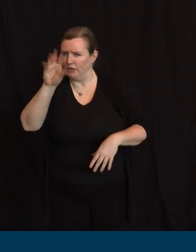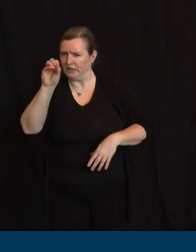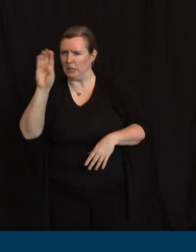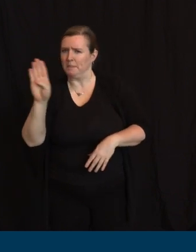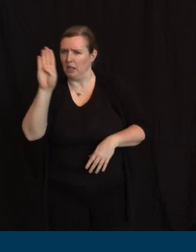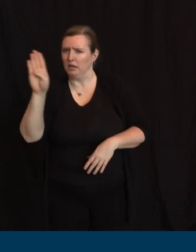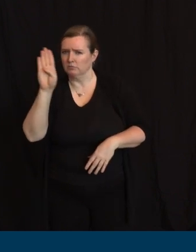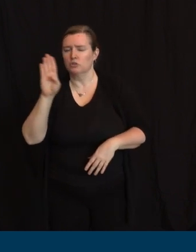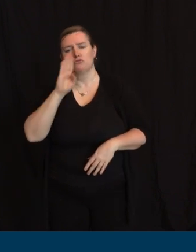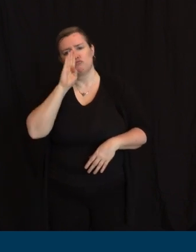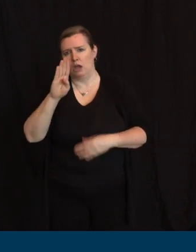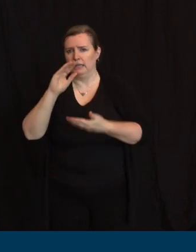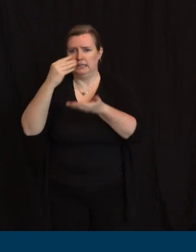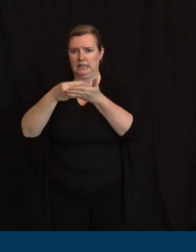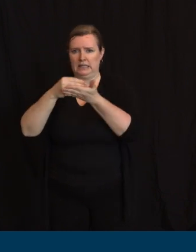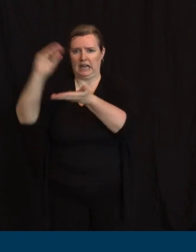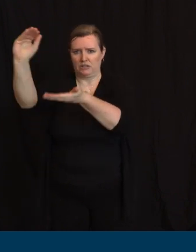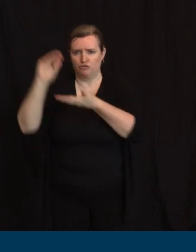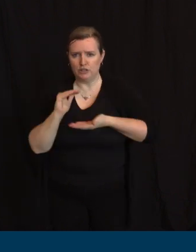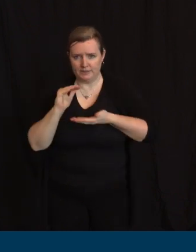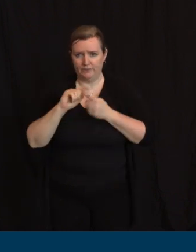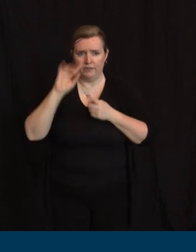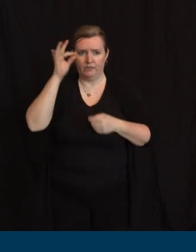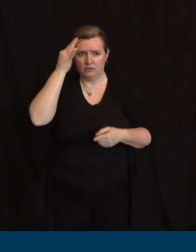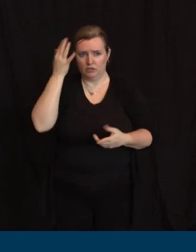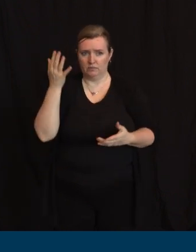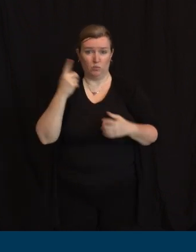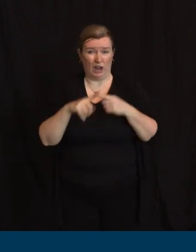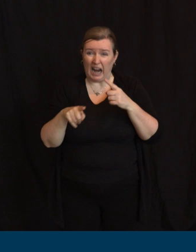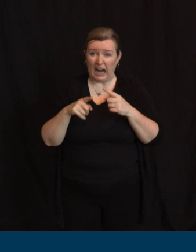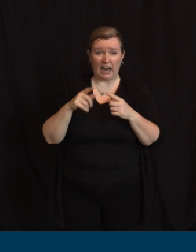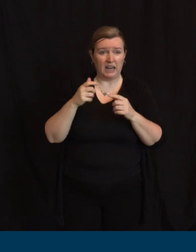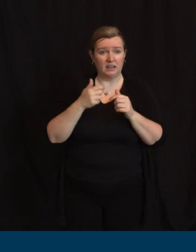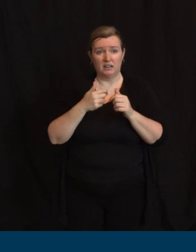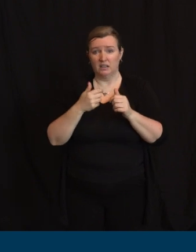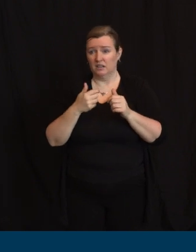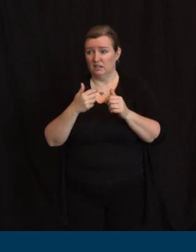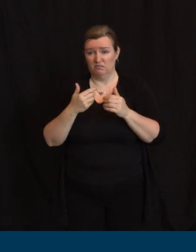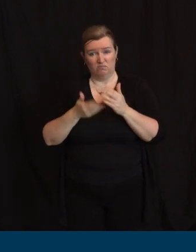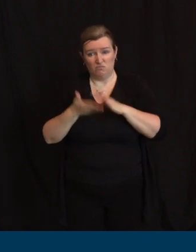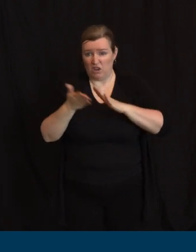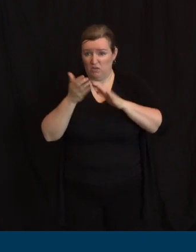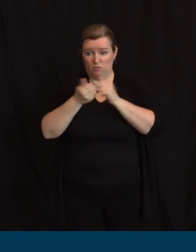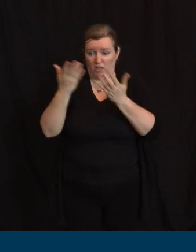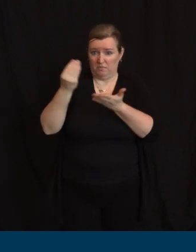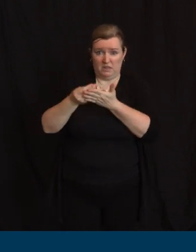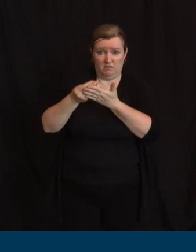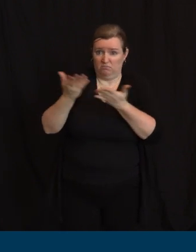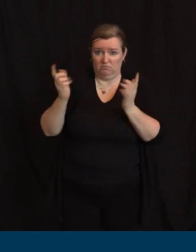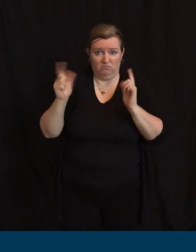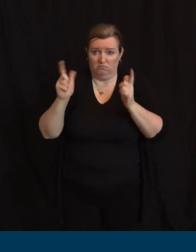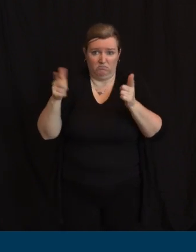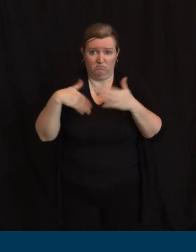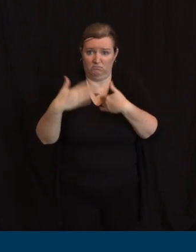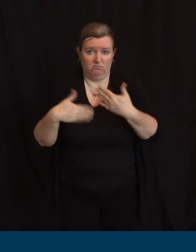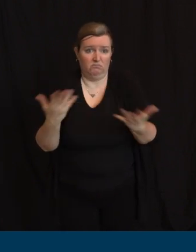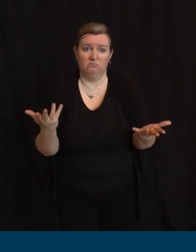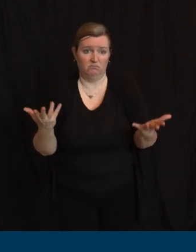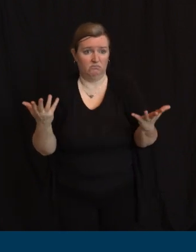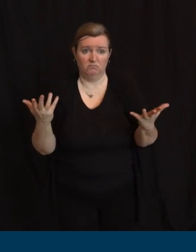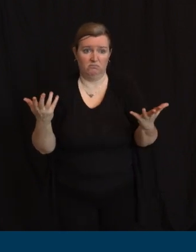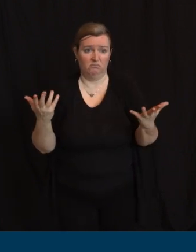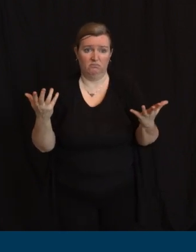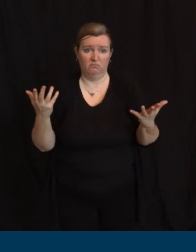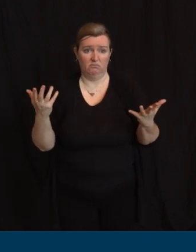no way around that. We can't continue to be at the front lines serving those who have health care, if not life and